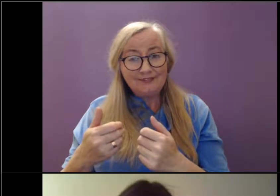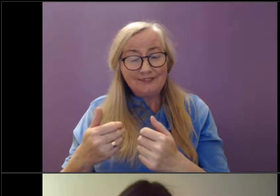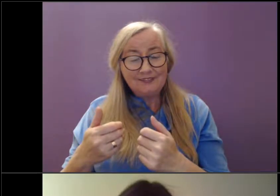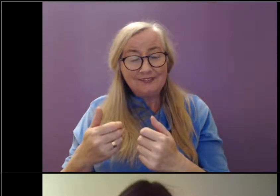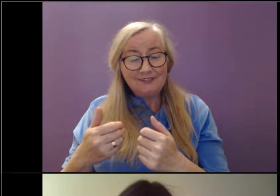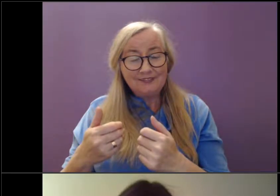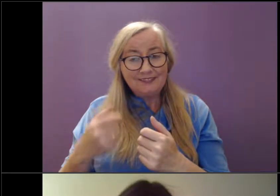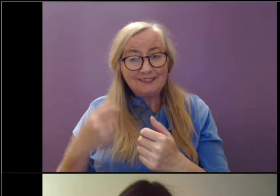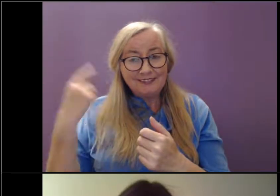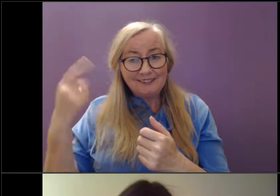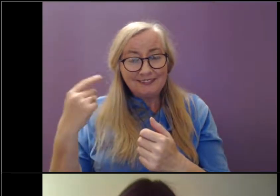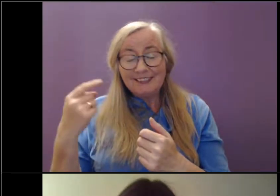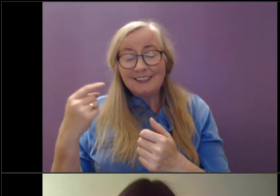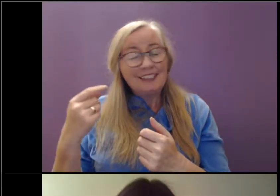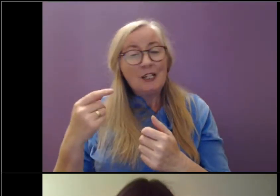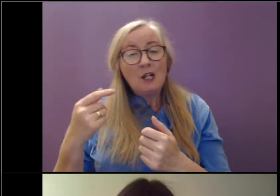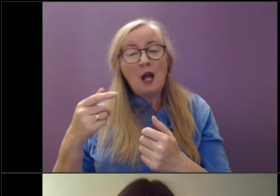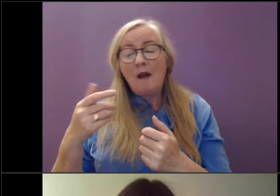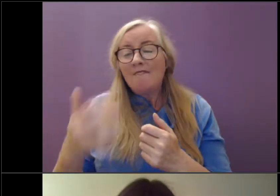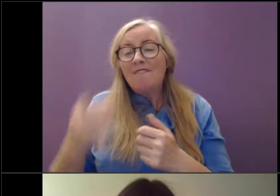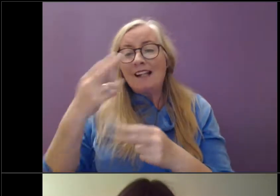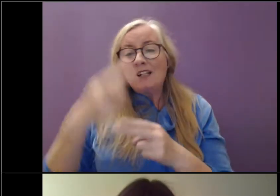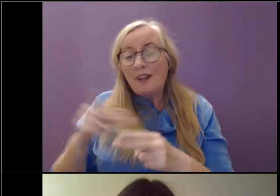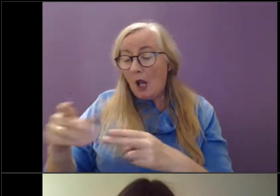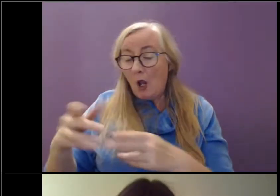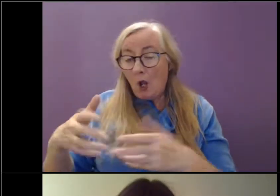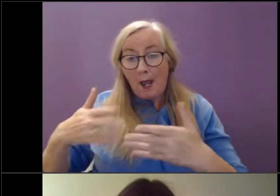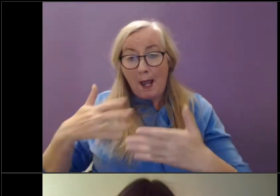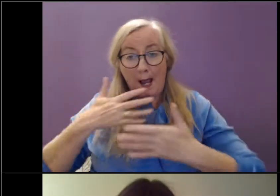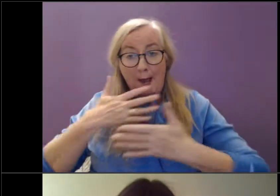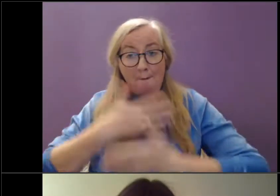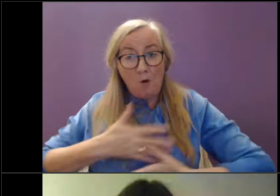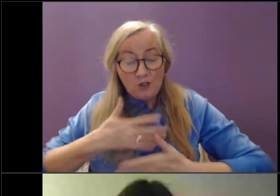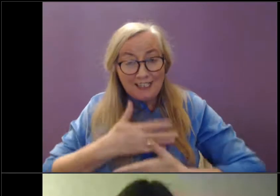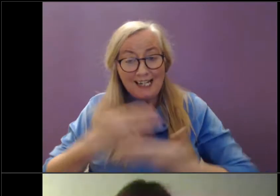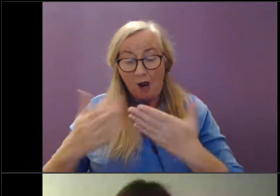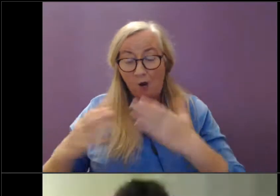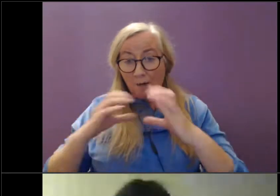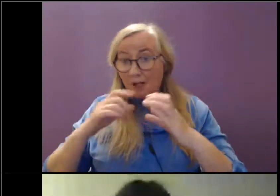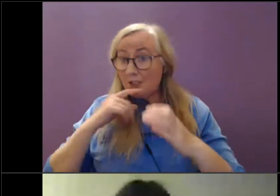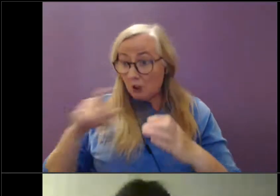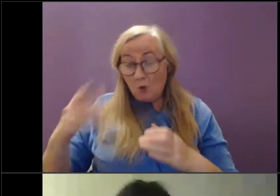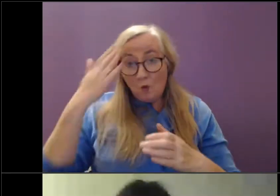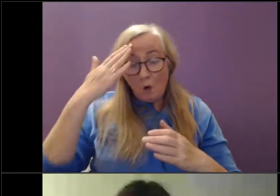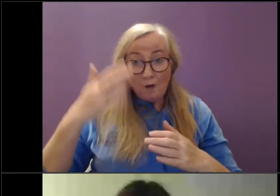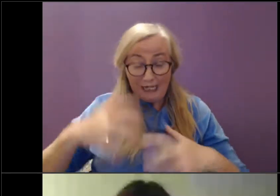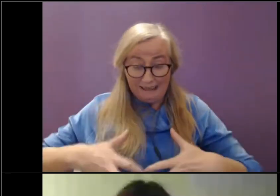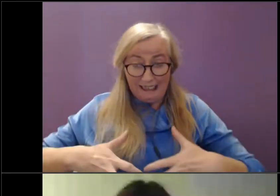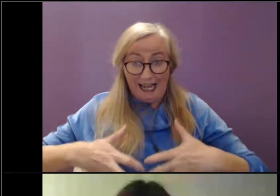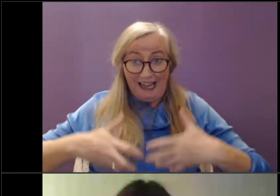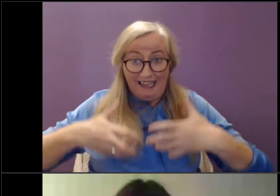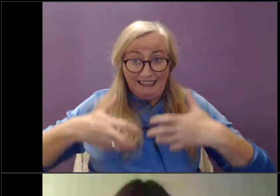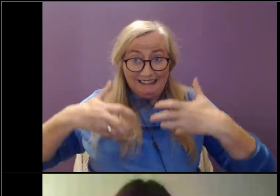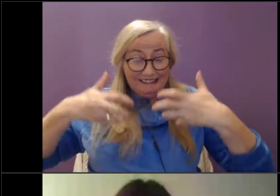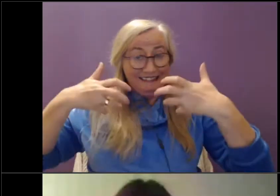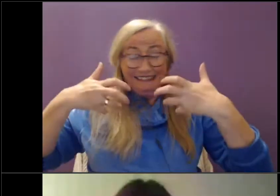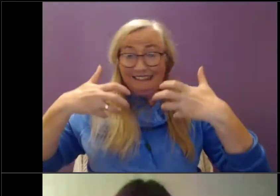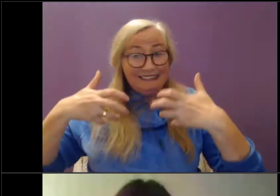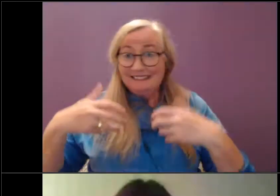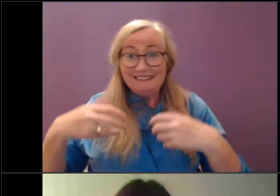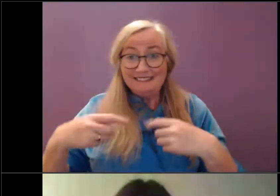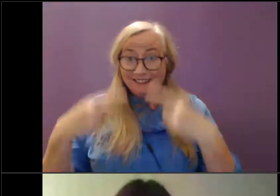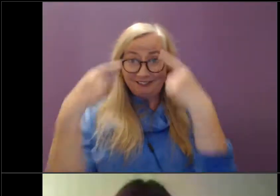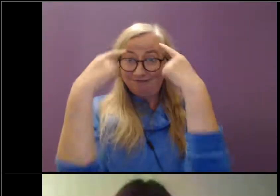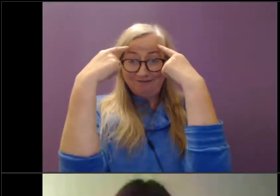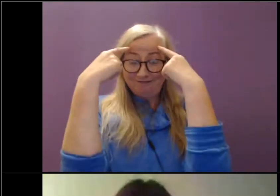as emotion, and be able to communicate effectively. Because really, when they're in that heightened angry state, they're not they're